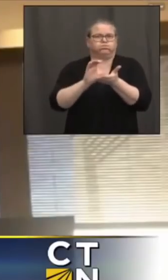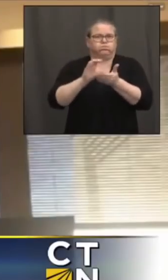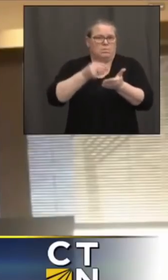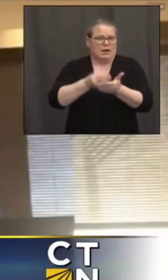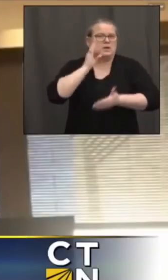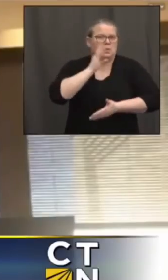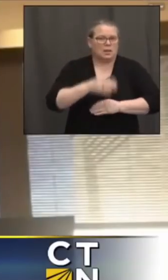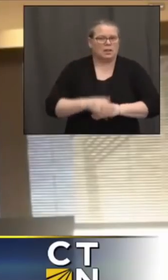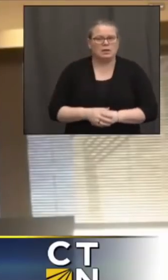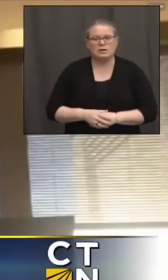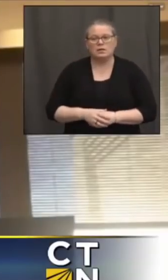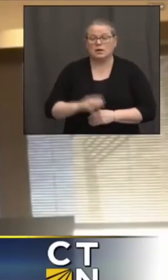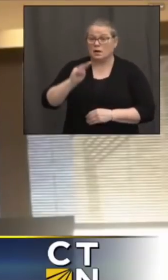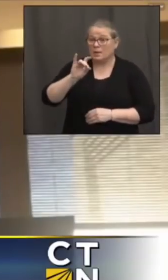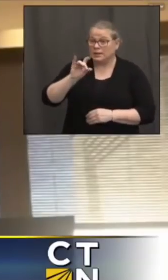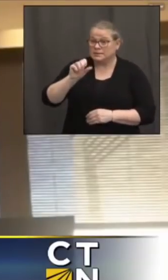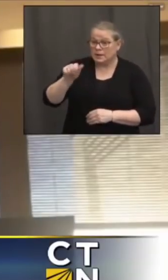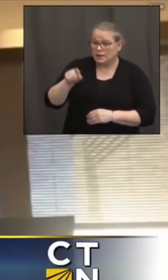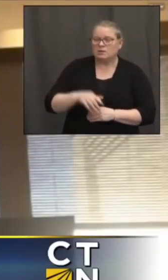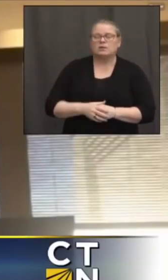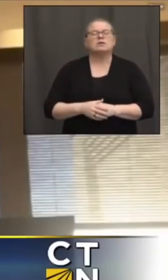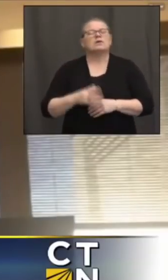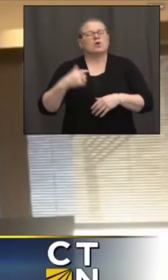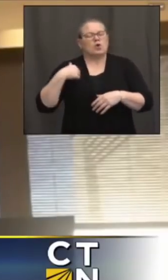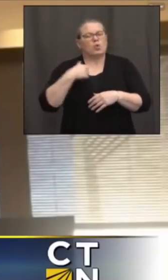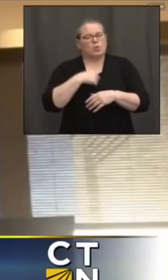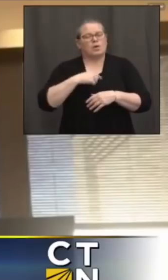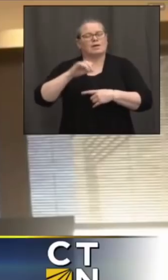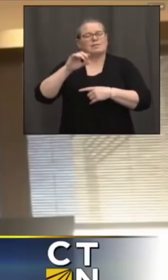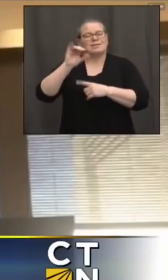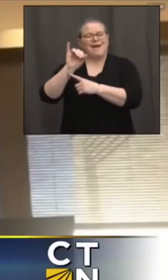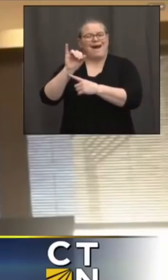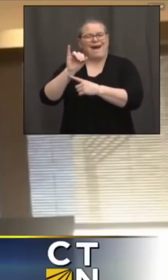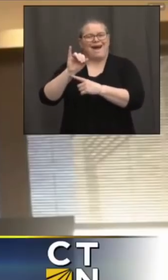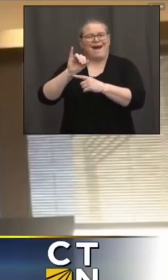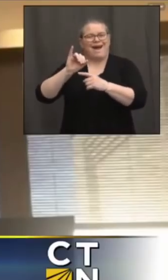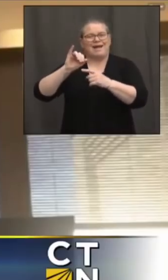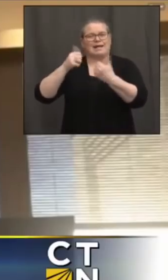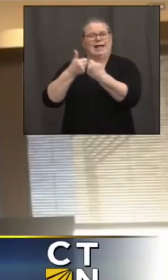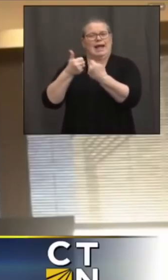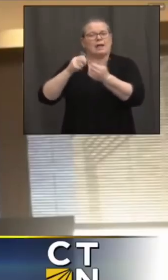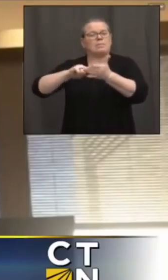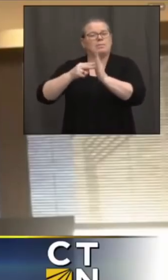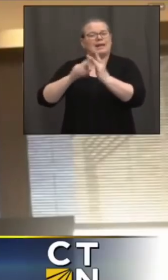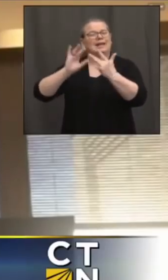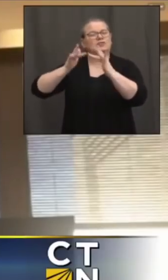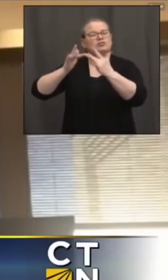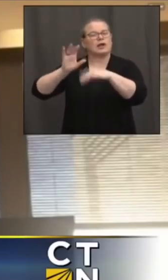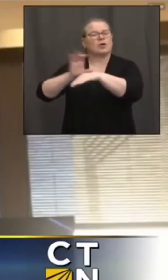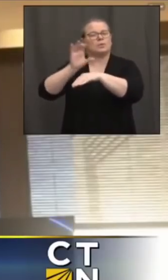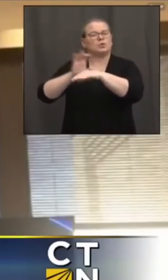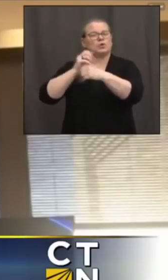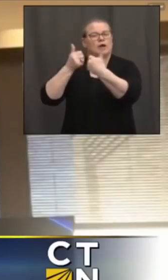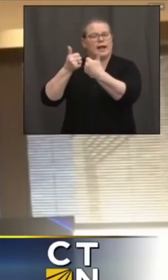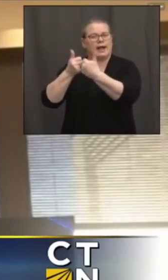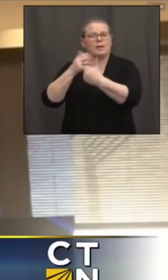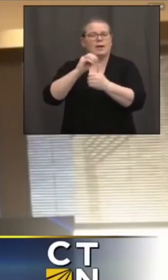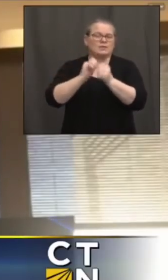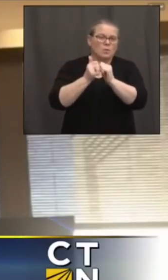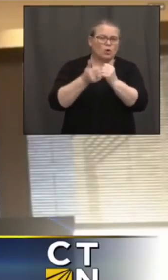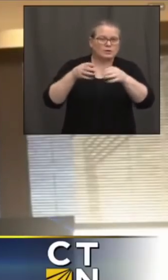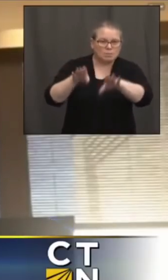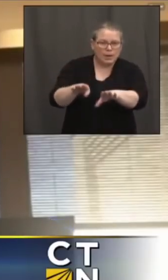under negotiation. We have a soft estimate of approaching $50 million in the second year. And with respect